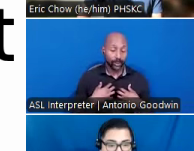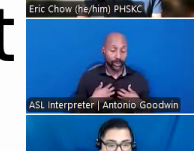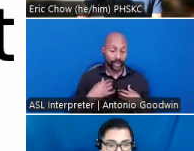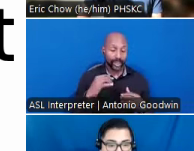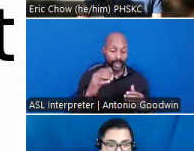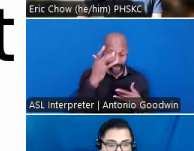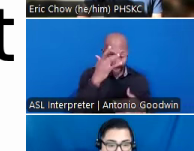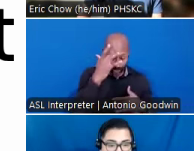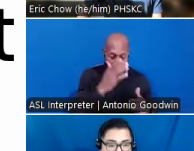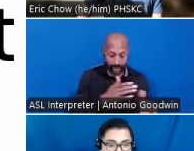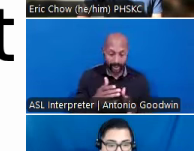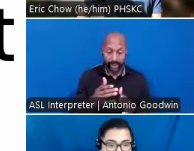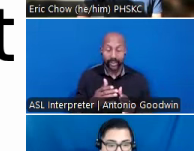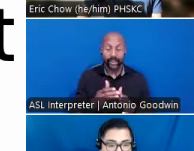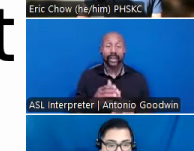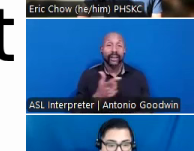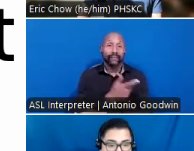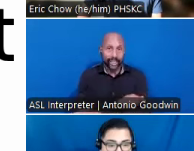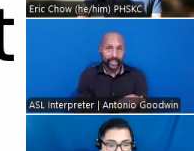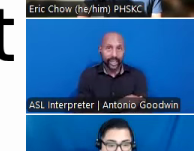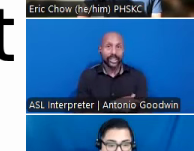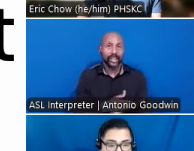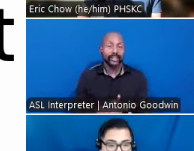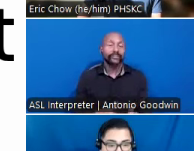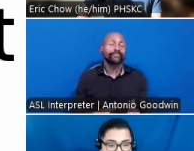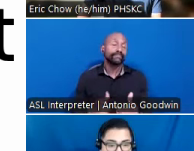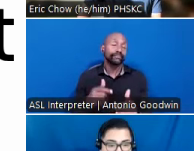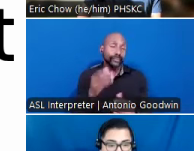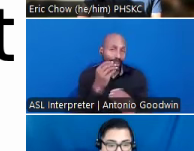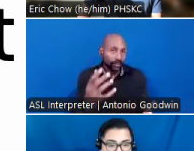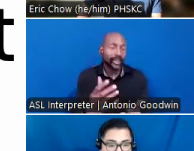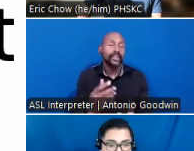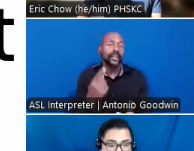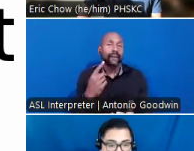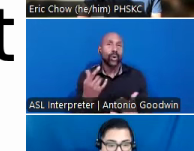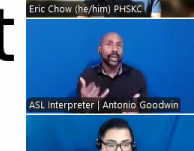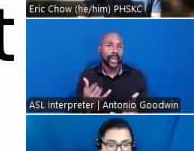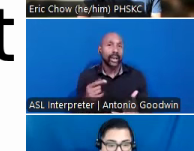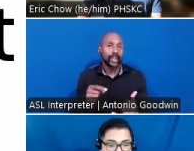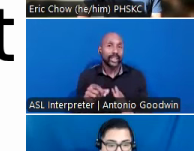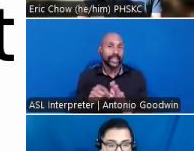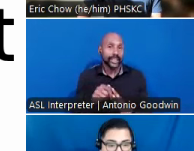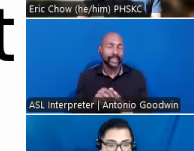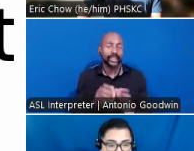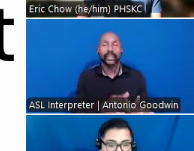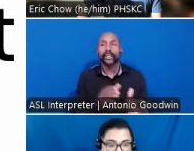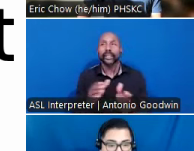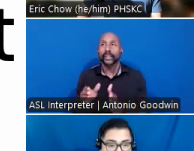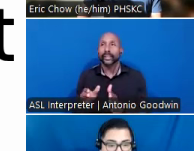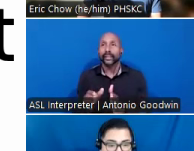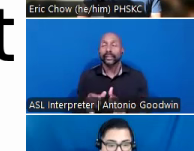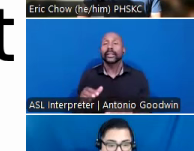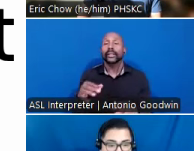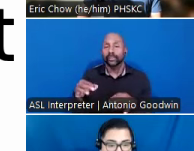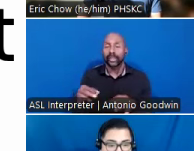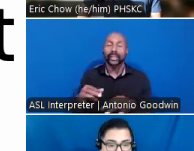updates about vaccinations for this upcoming season. Spent some time talking about how vaccinations work, and also providing